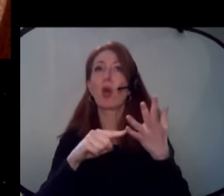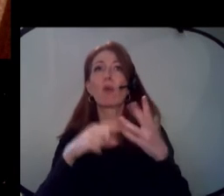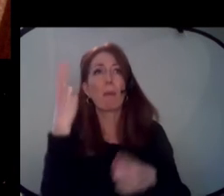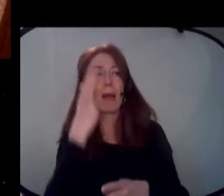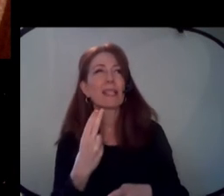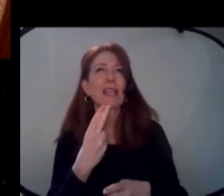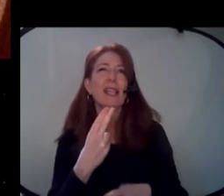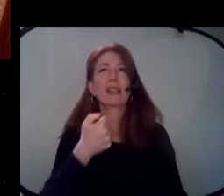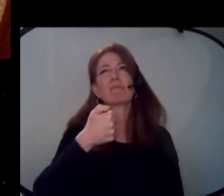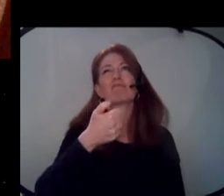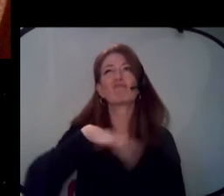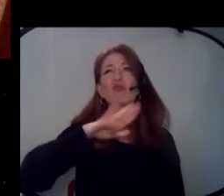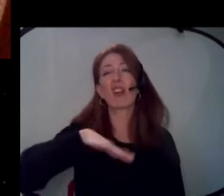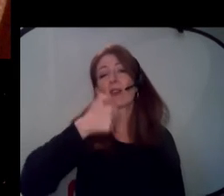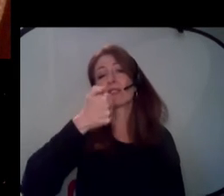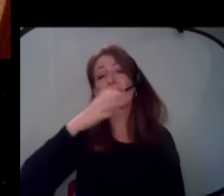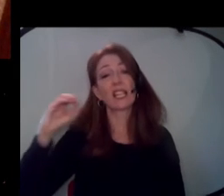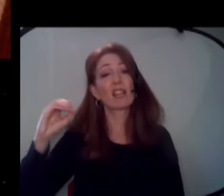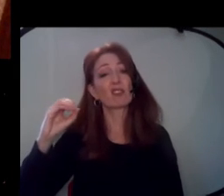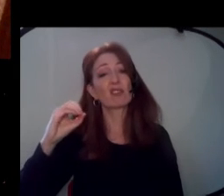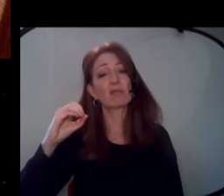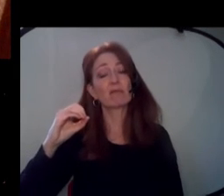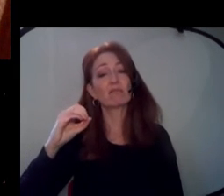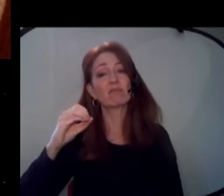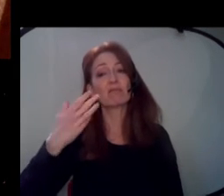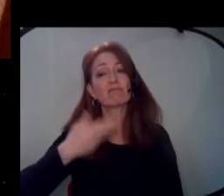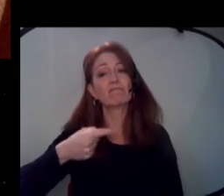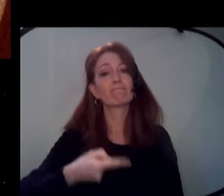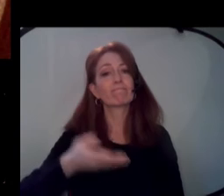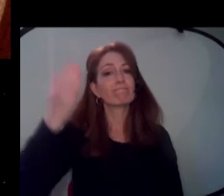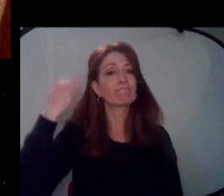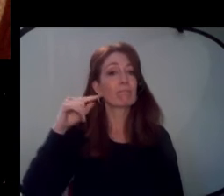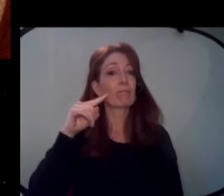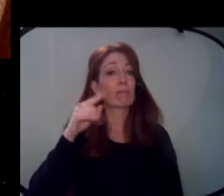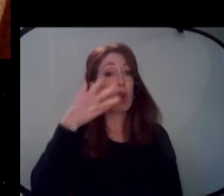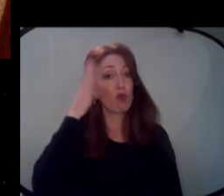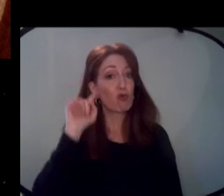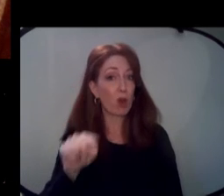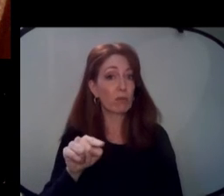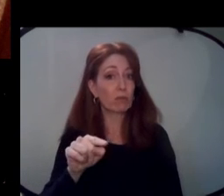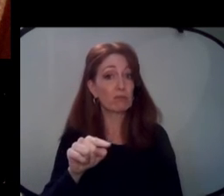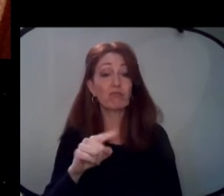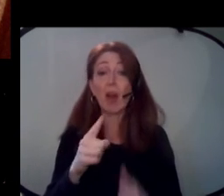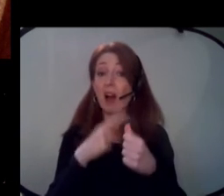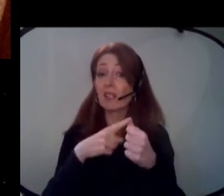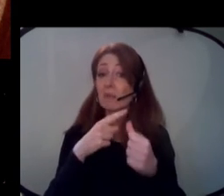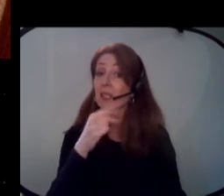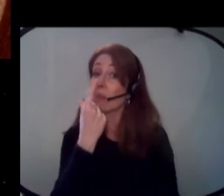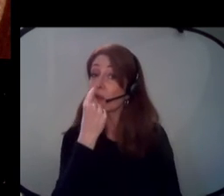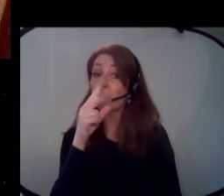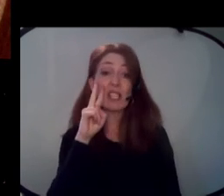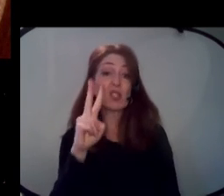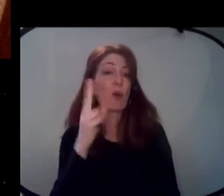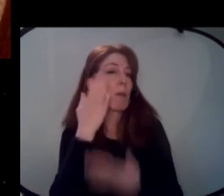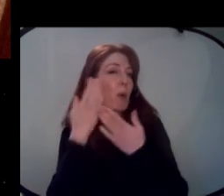earlier. And that painting is in Rome. Artemisia may have seen it, but we can't be absolutely sure. But this, the treatment of the light here,